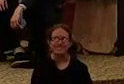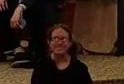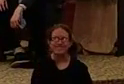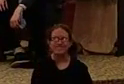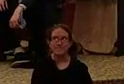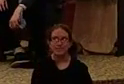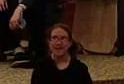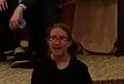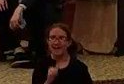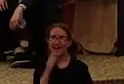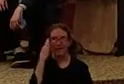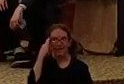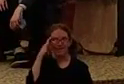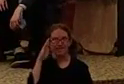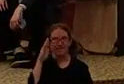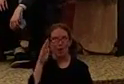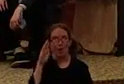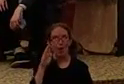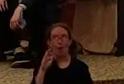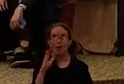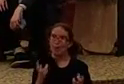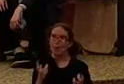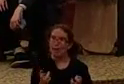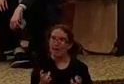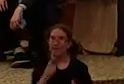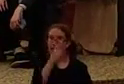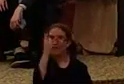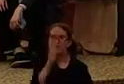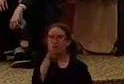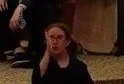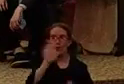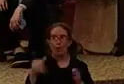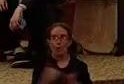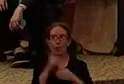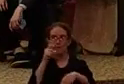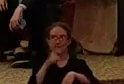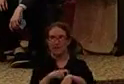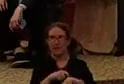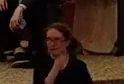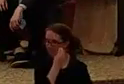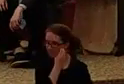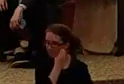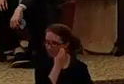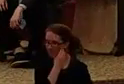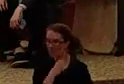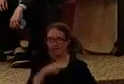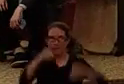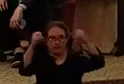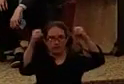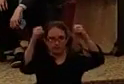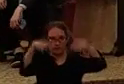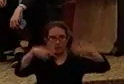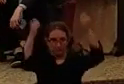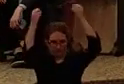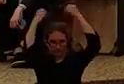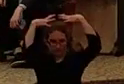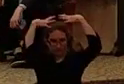Okay. Now, I'm not sure you want to ask God for a sign every time. And you can drop it right on top of your